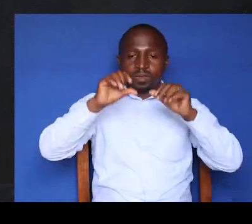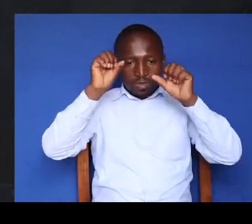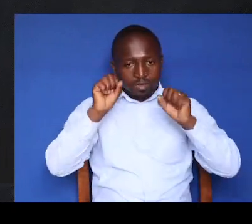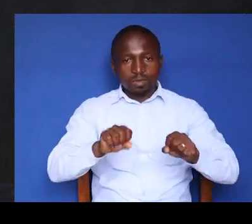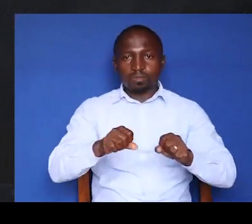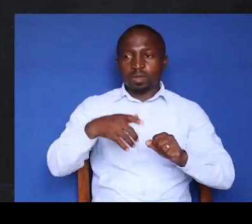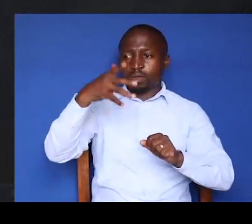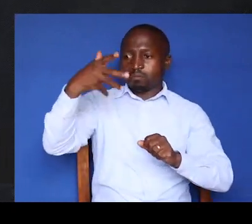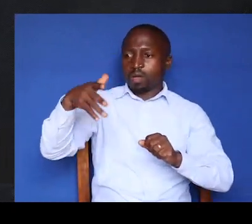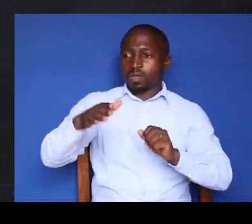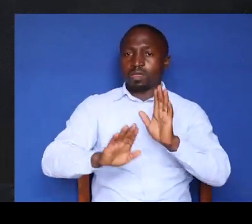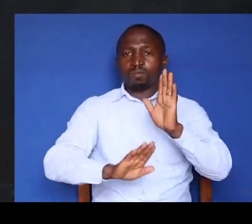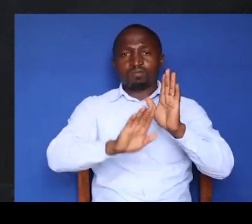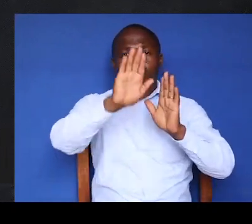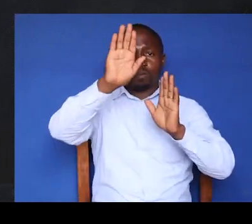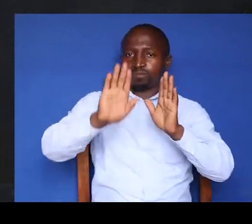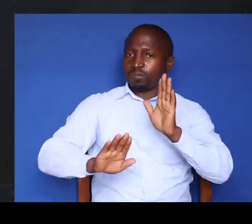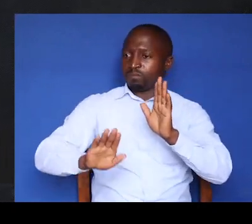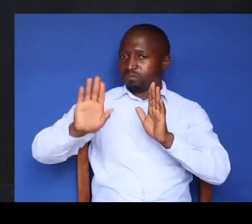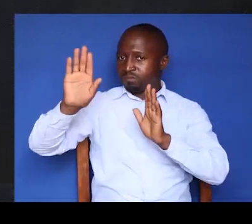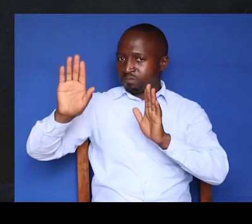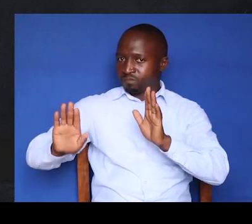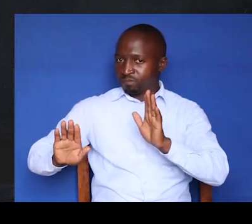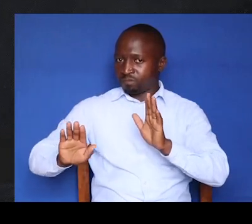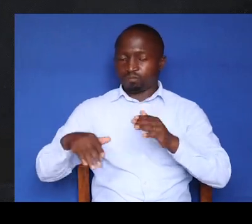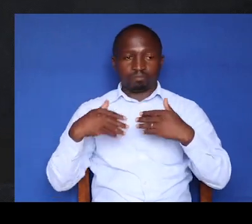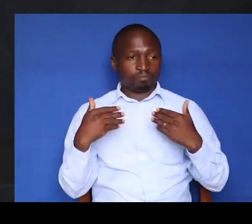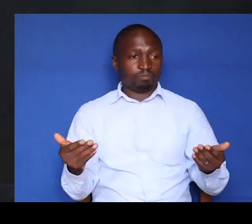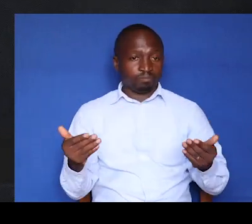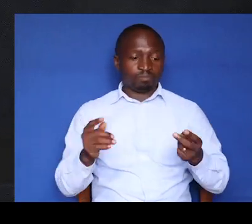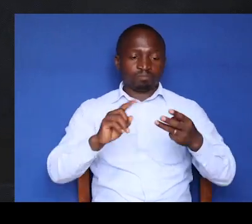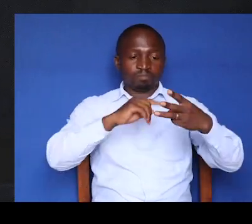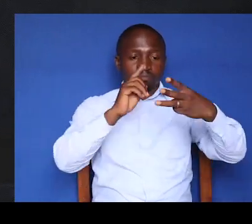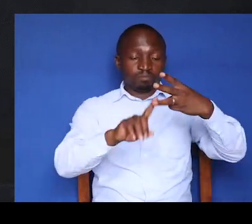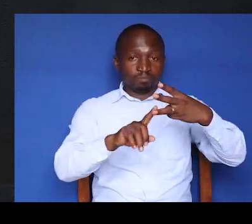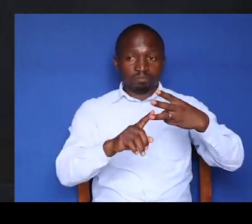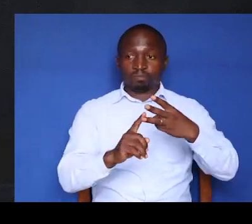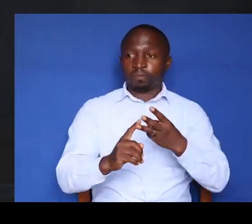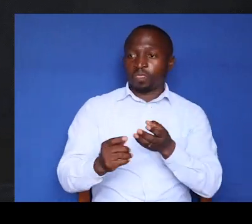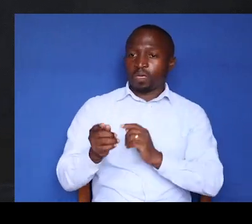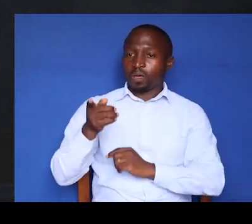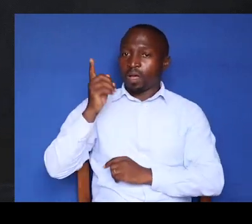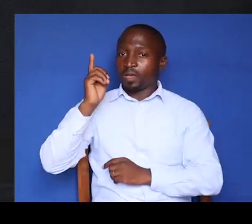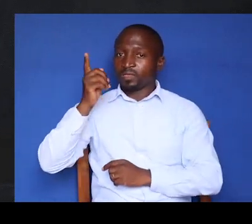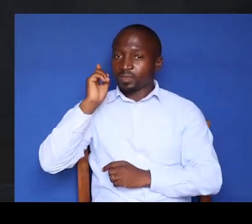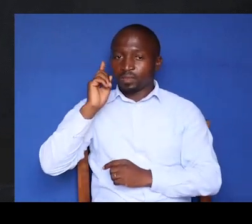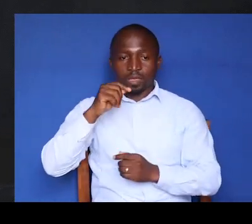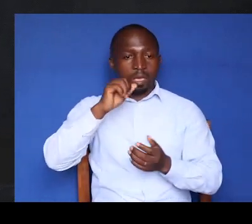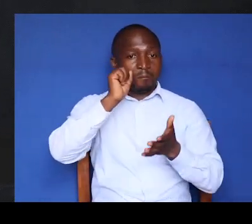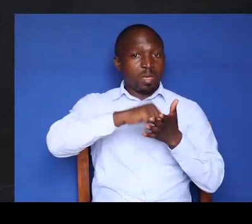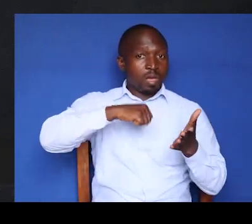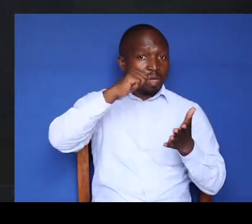fluctuate frequently. 3, we have nature of underlying rocks in terms of permeability,